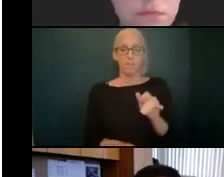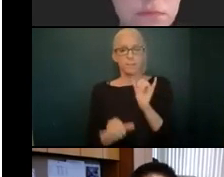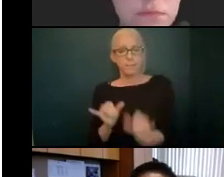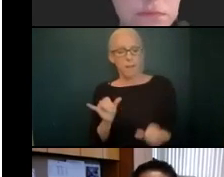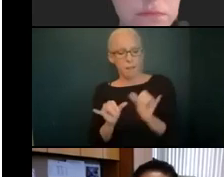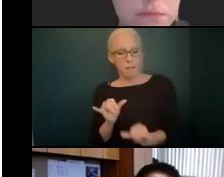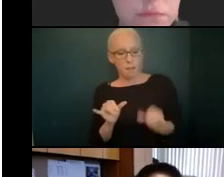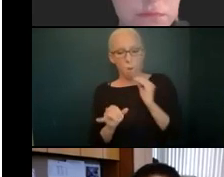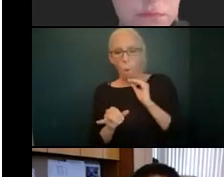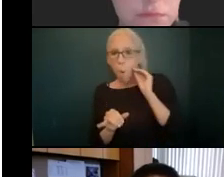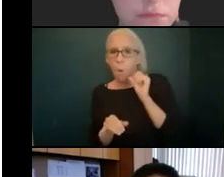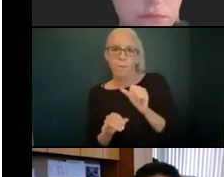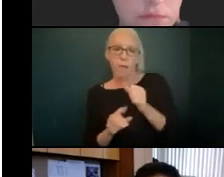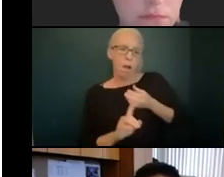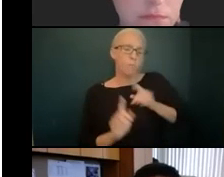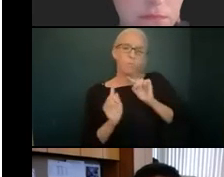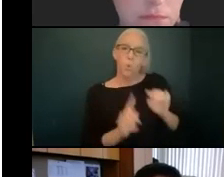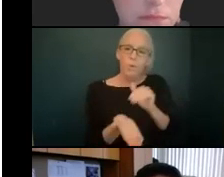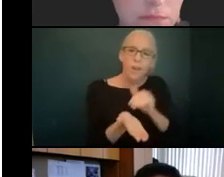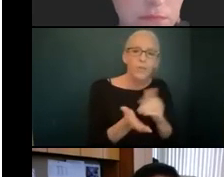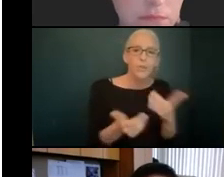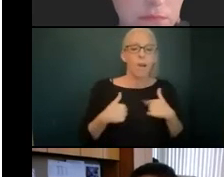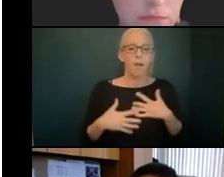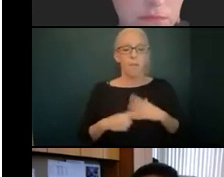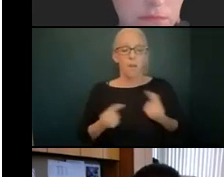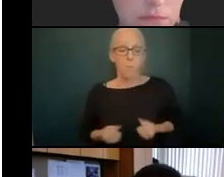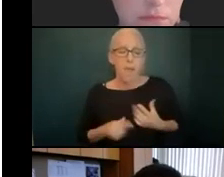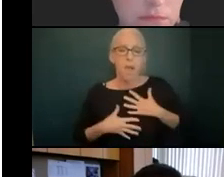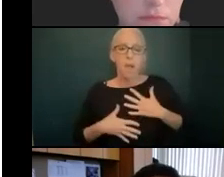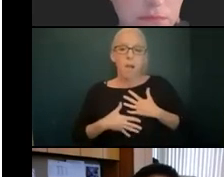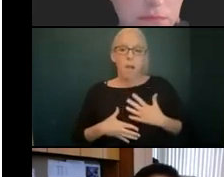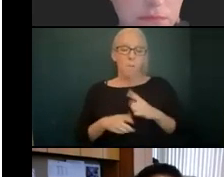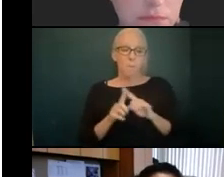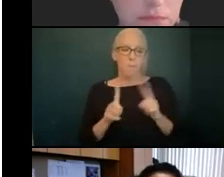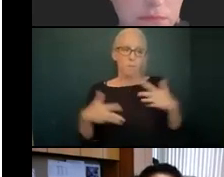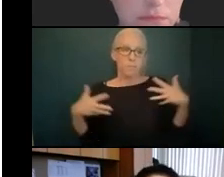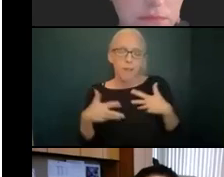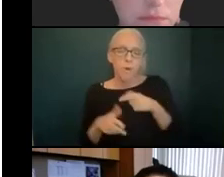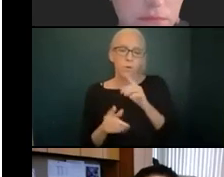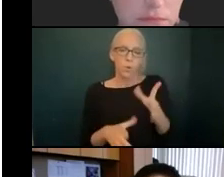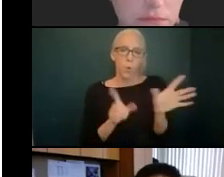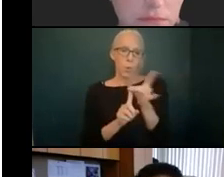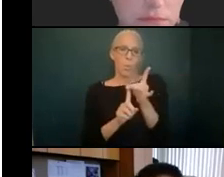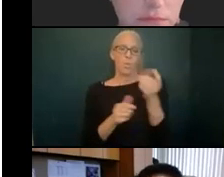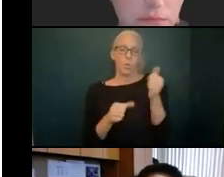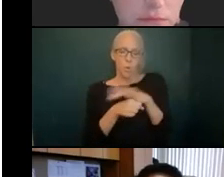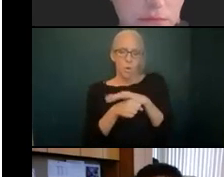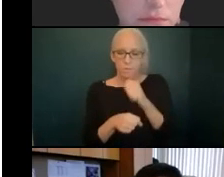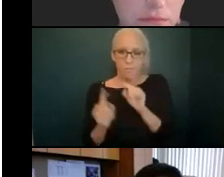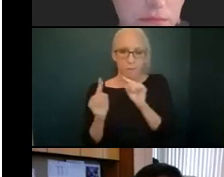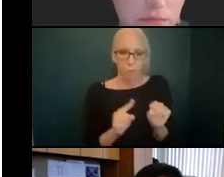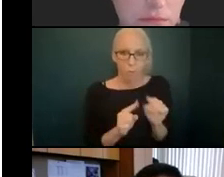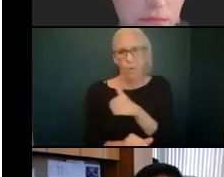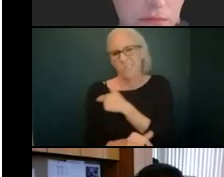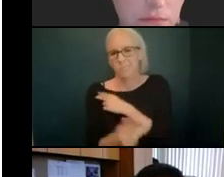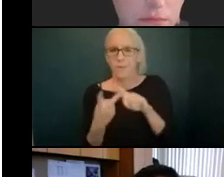come see their doctors. They were having chest pain, but were afraid to get COVID, and many other things. So it wasn't just a COVID-related deaths, but it was a lot of other